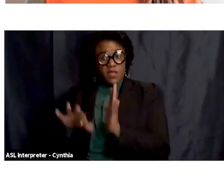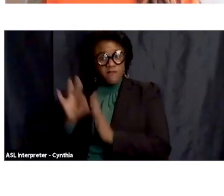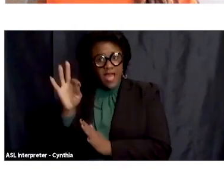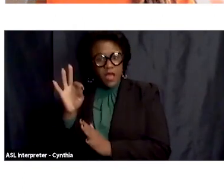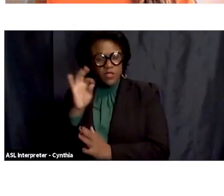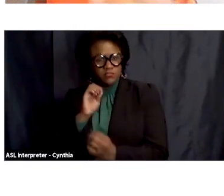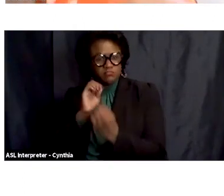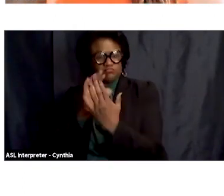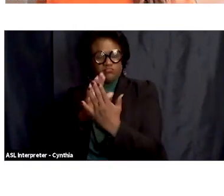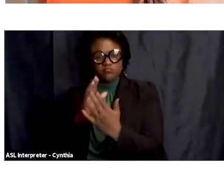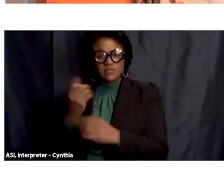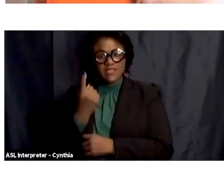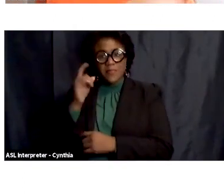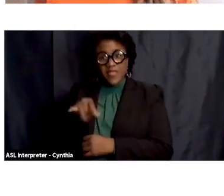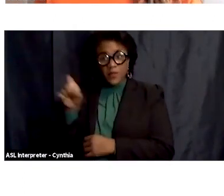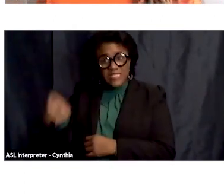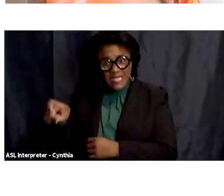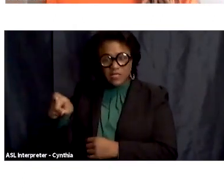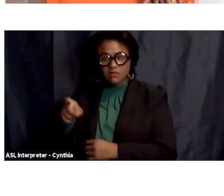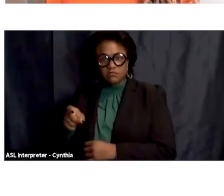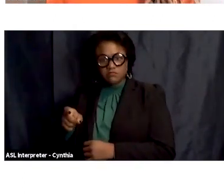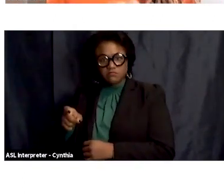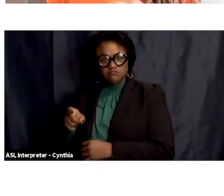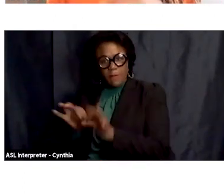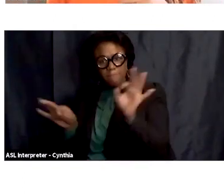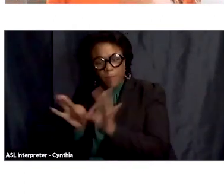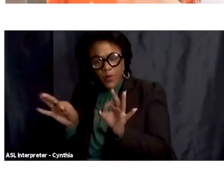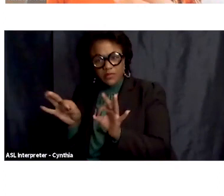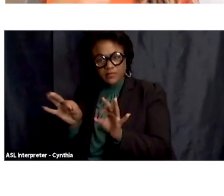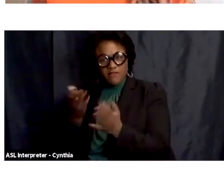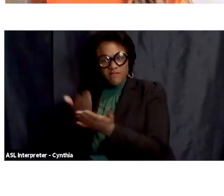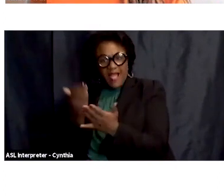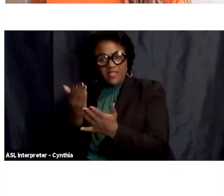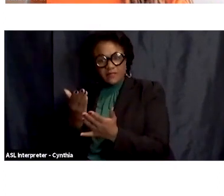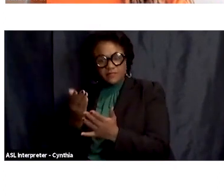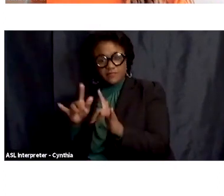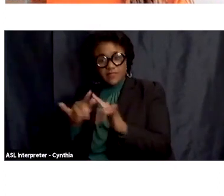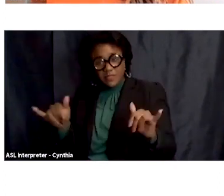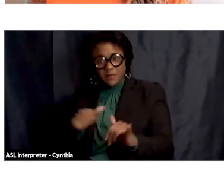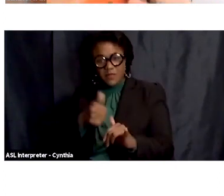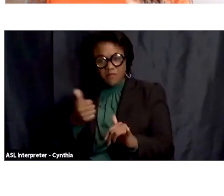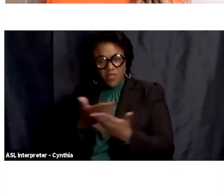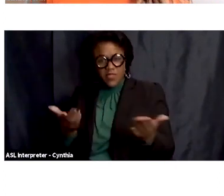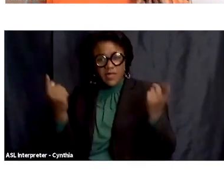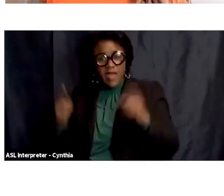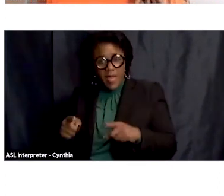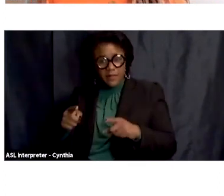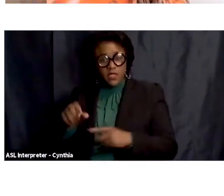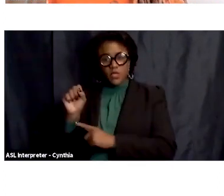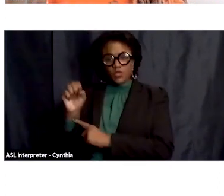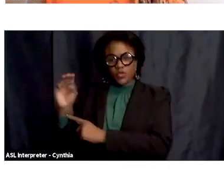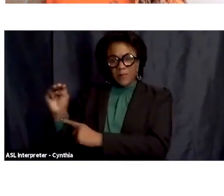was needed. It was justified. But at the same time, we did encounter something else. There was a social